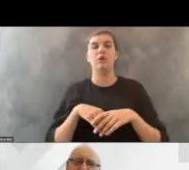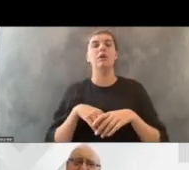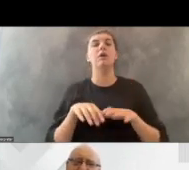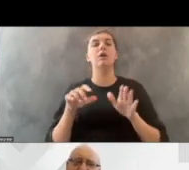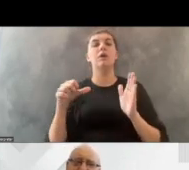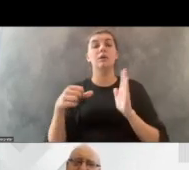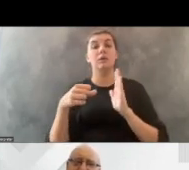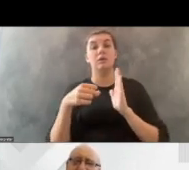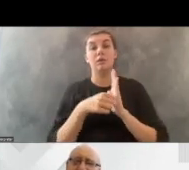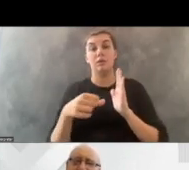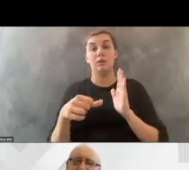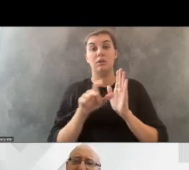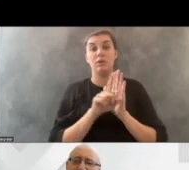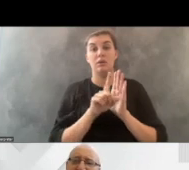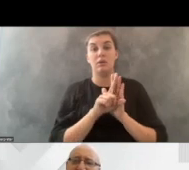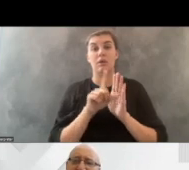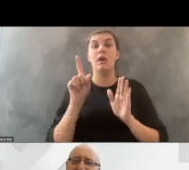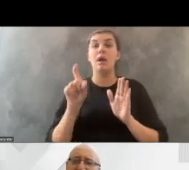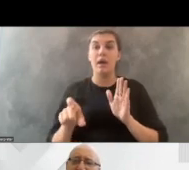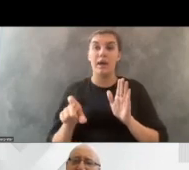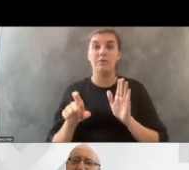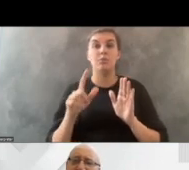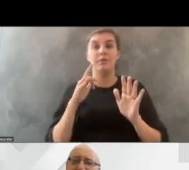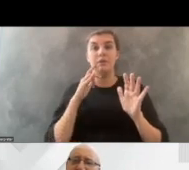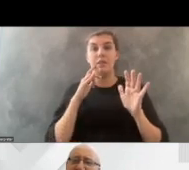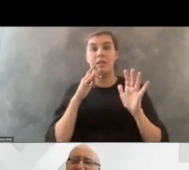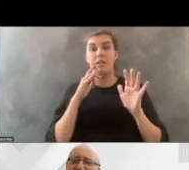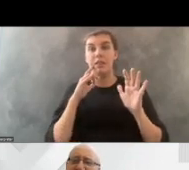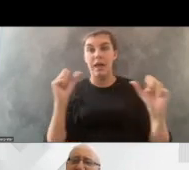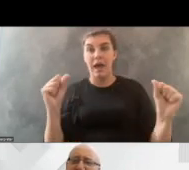features are provided by the extended button press, and